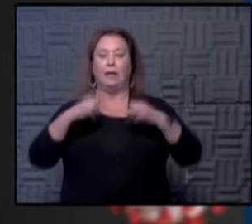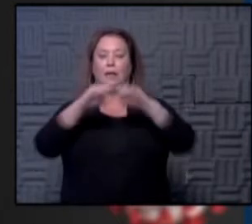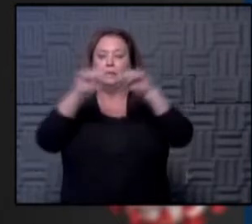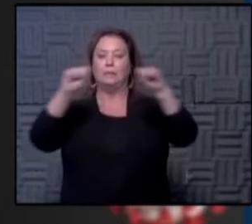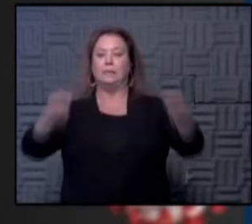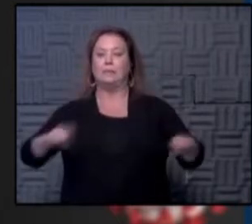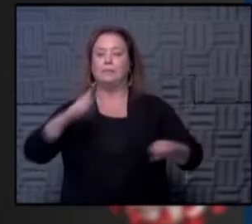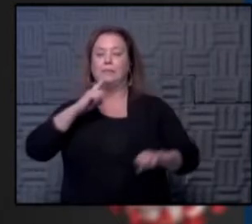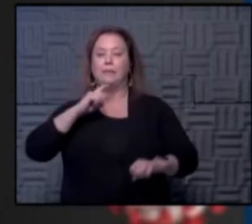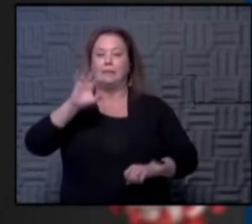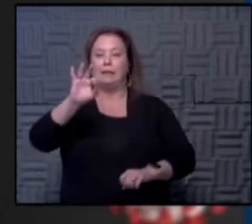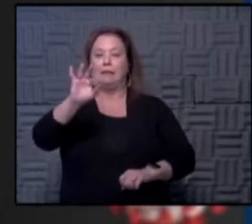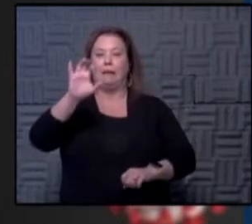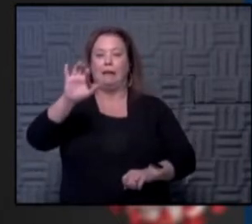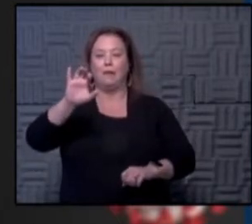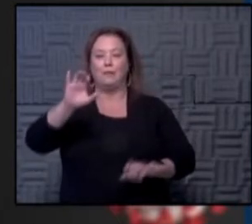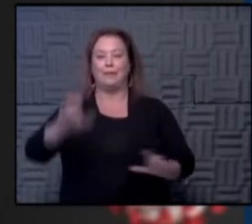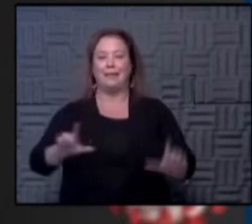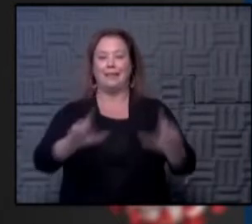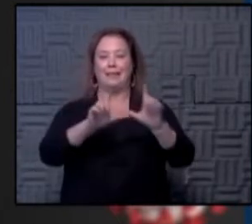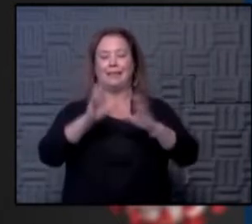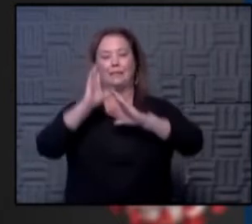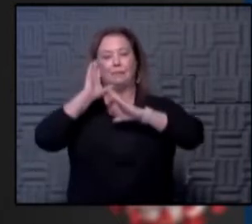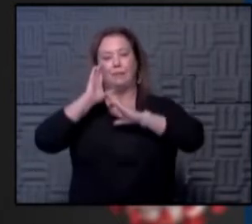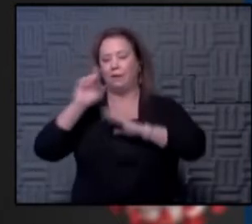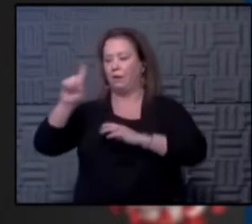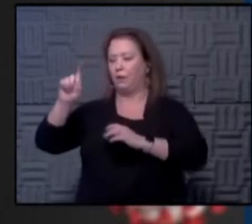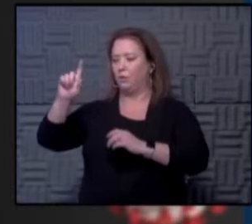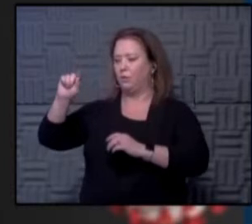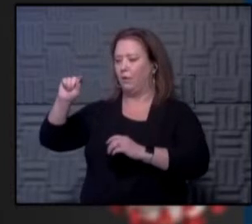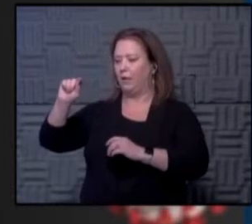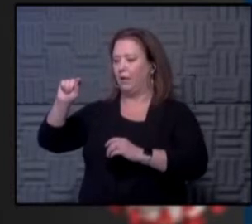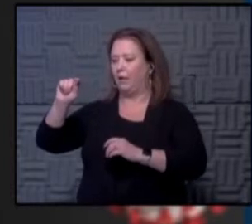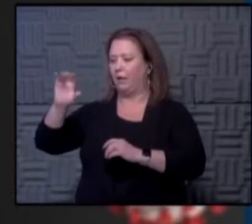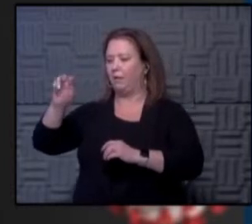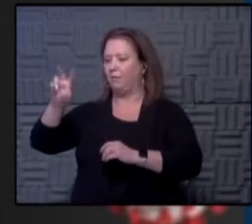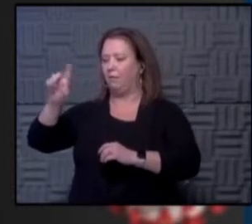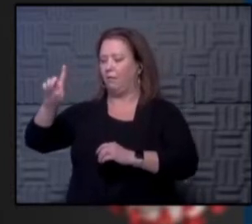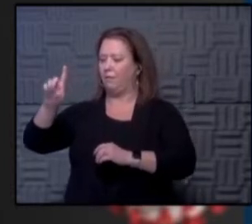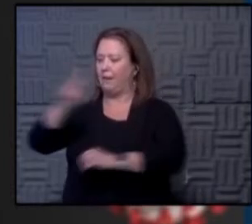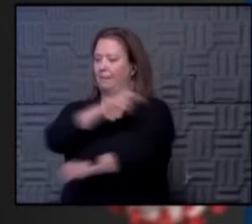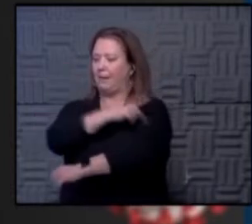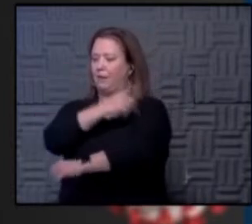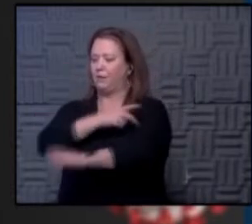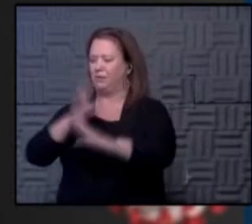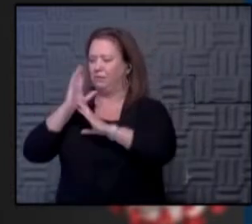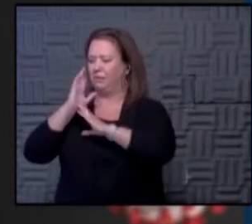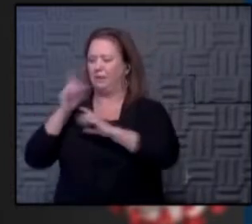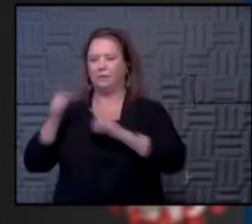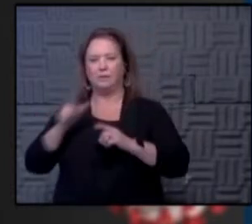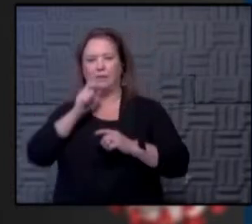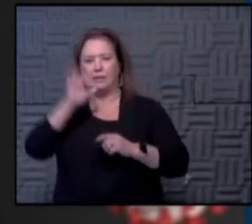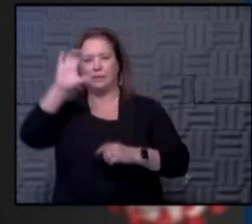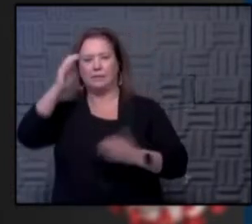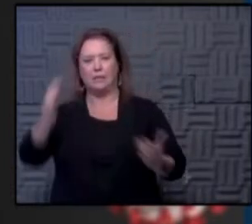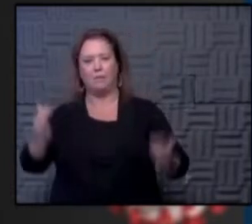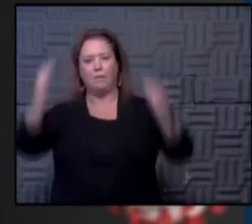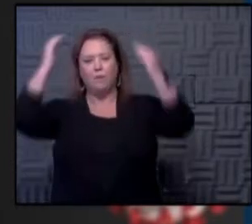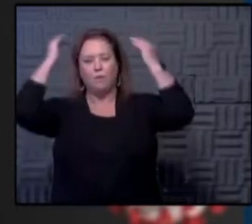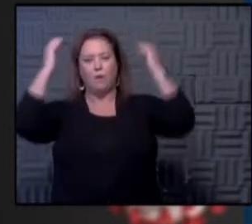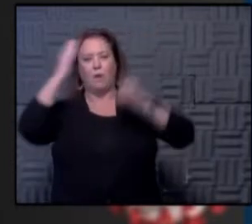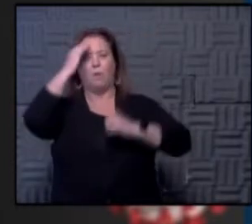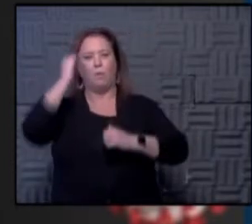reports 900 plus licensed beds and only 120 some COVID-19 patients. That doesn't sound overwhelming. Why